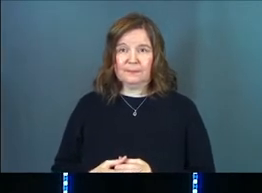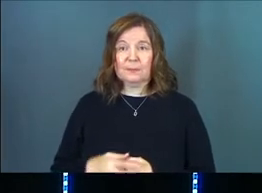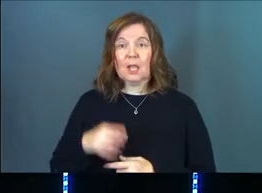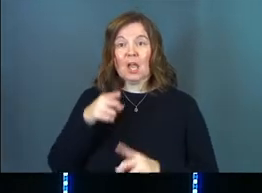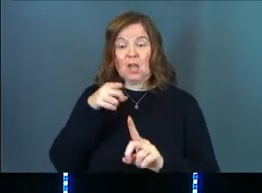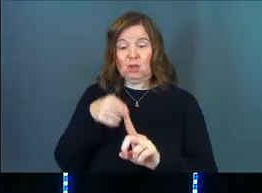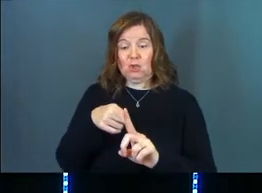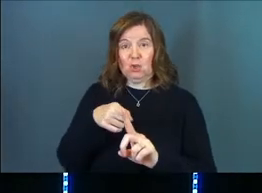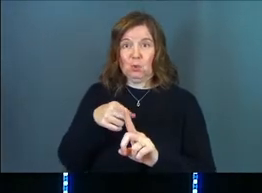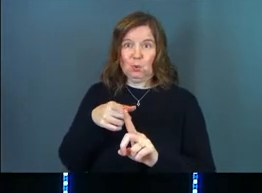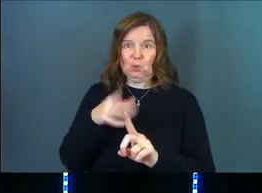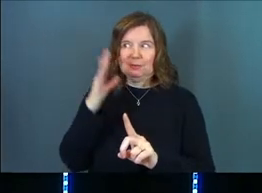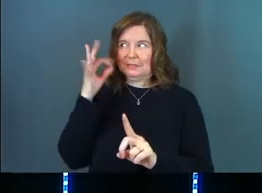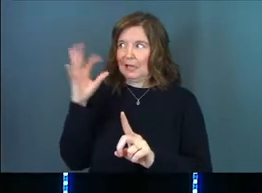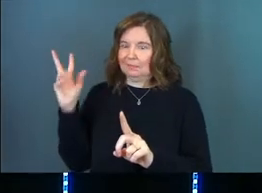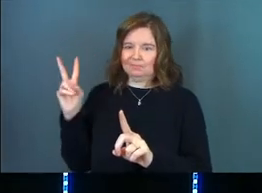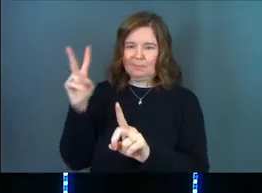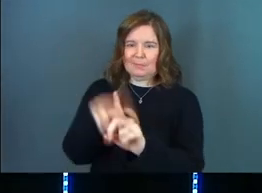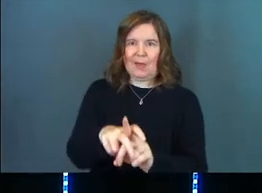And you were the Malchus.